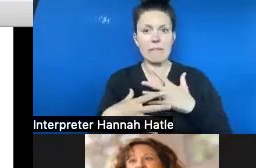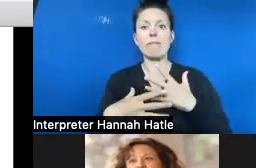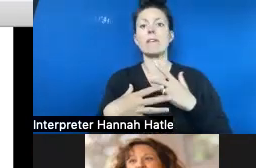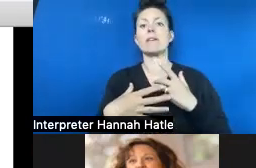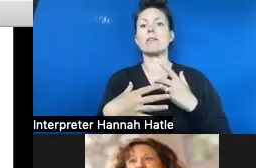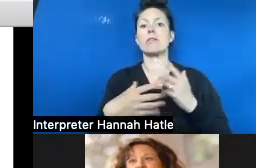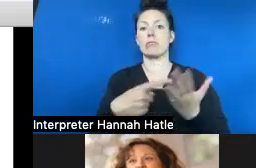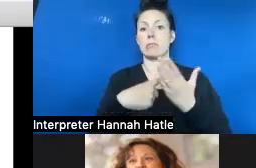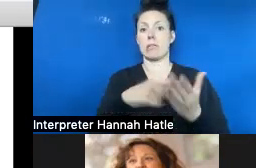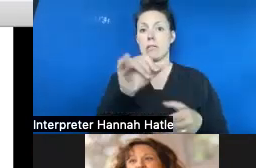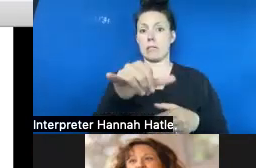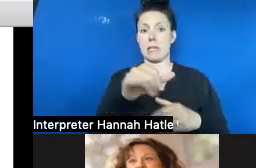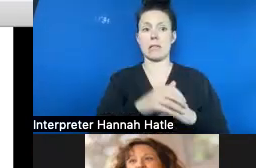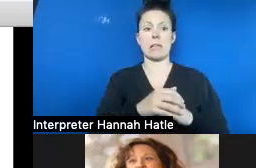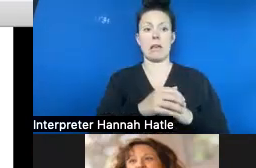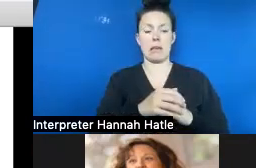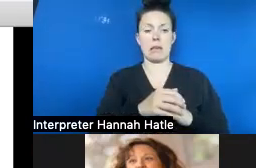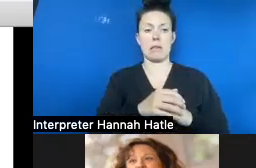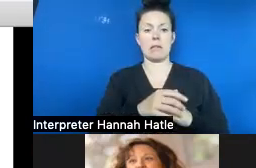response, right? Be prepared to